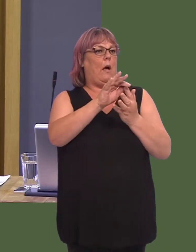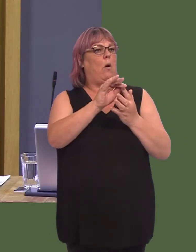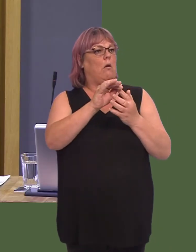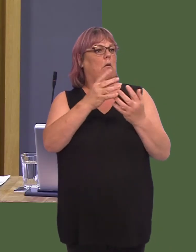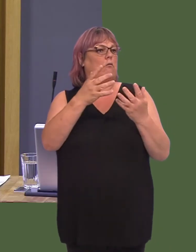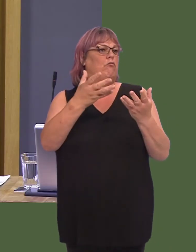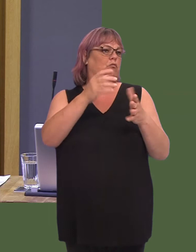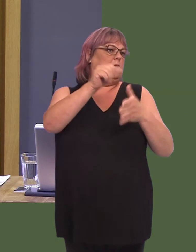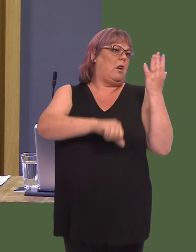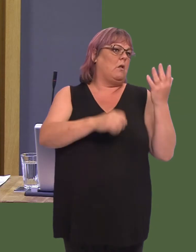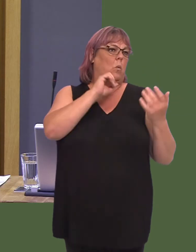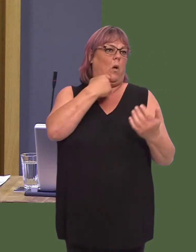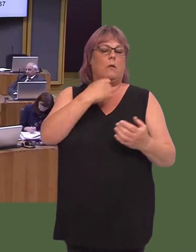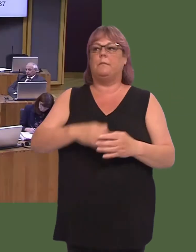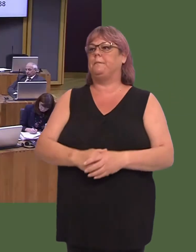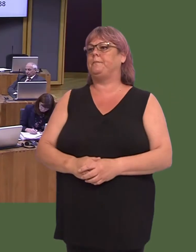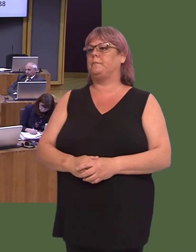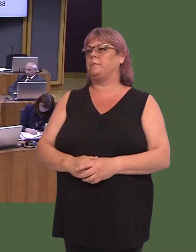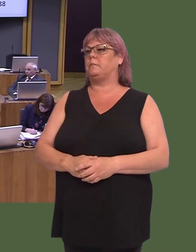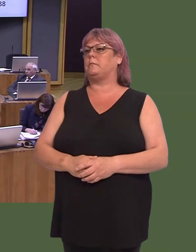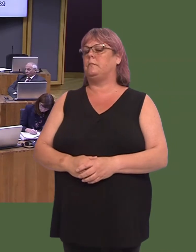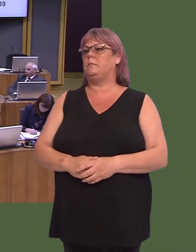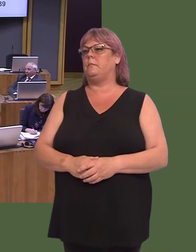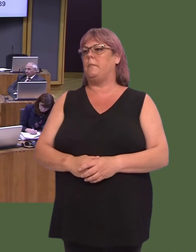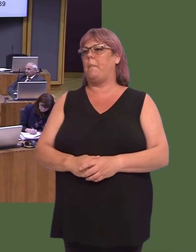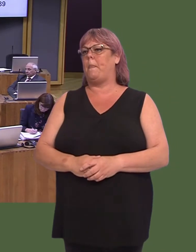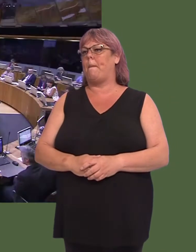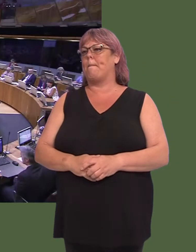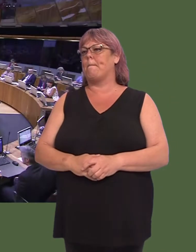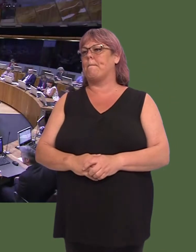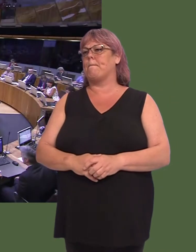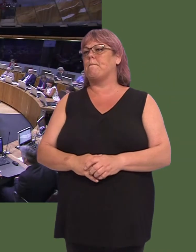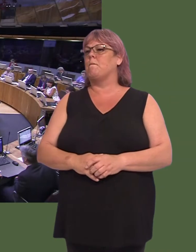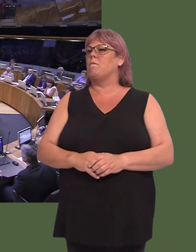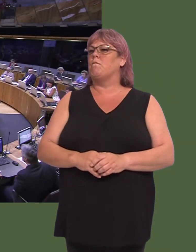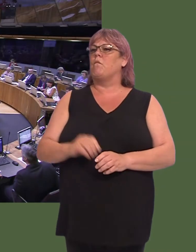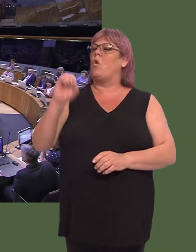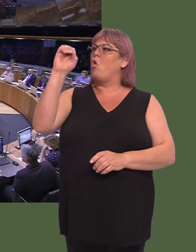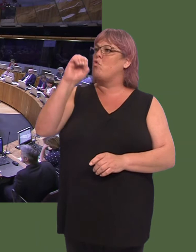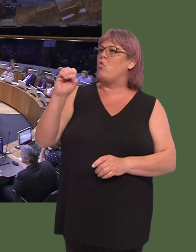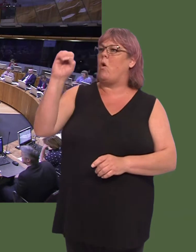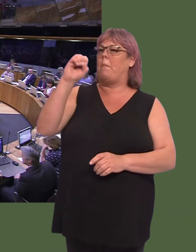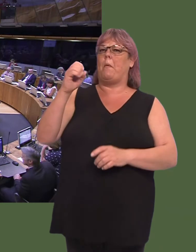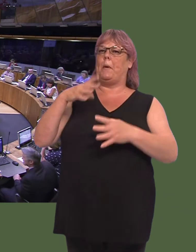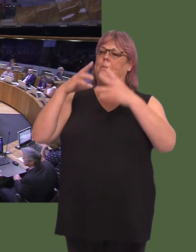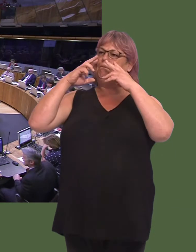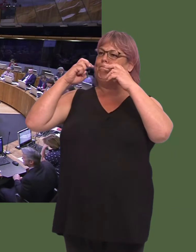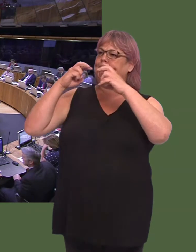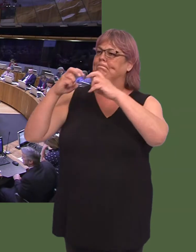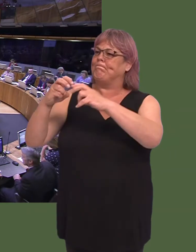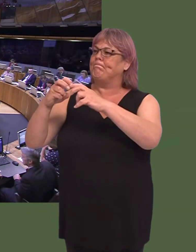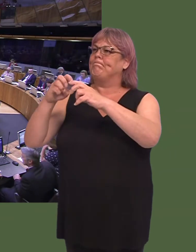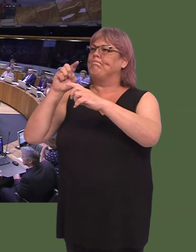limit. David Melding. First Minister, this has been examined, reviewed endlessly across Europe,